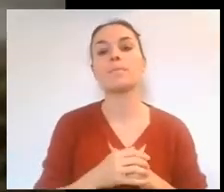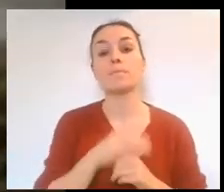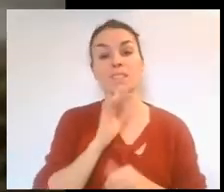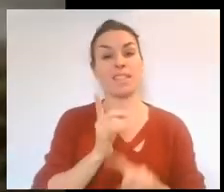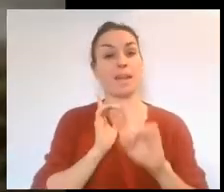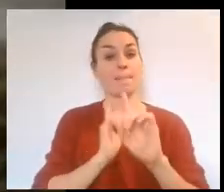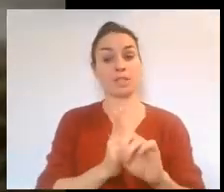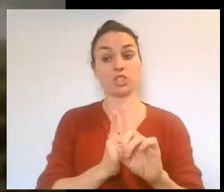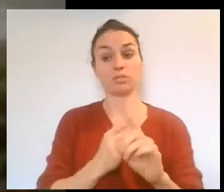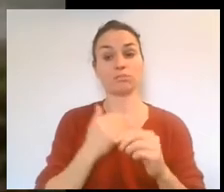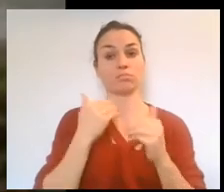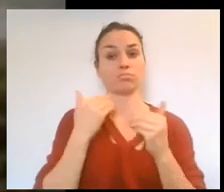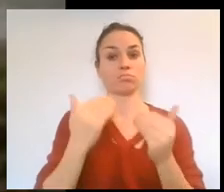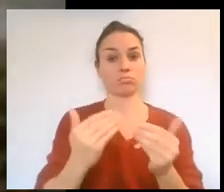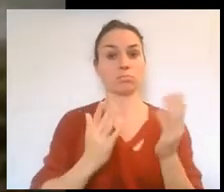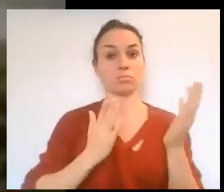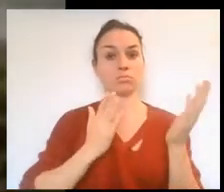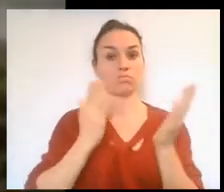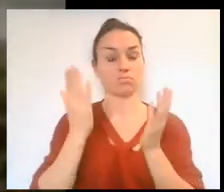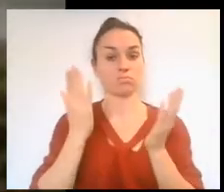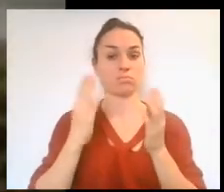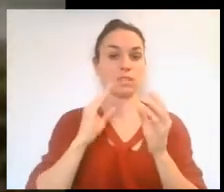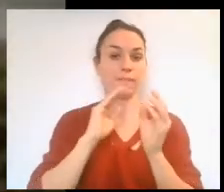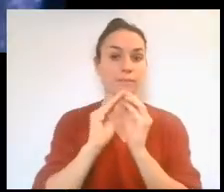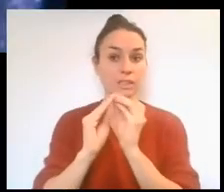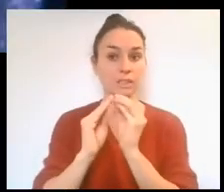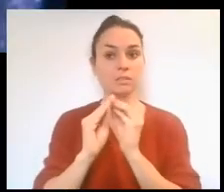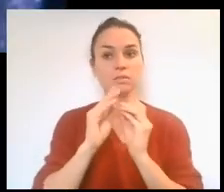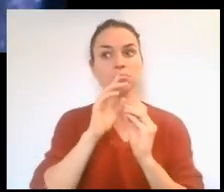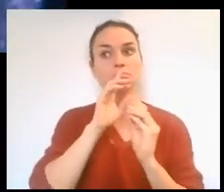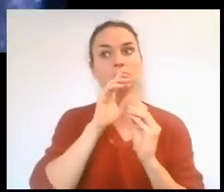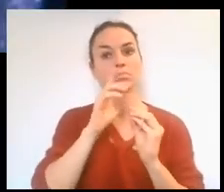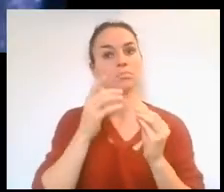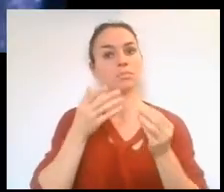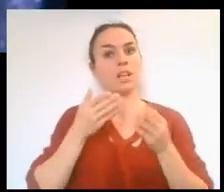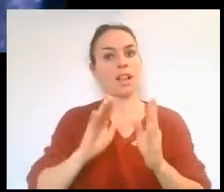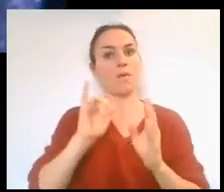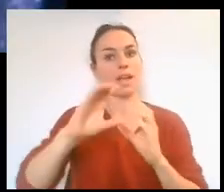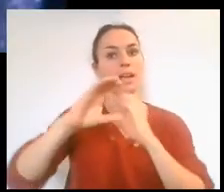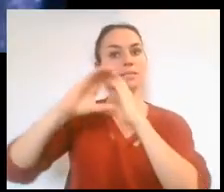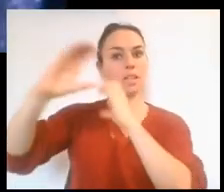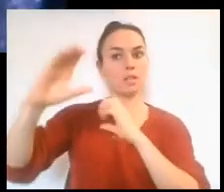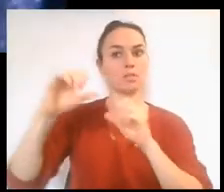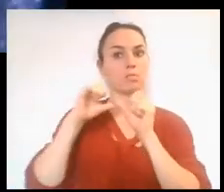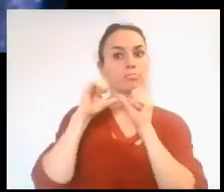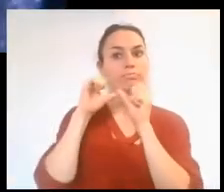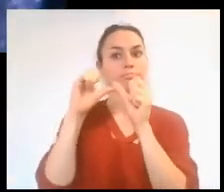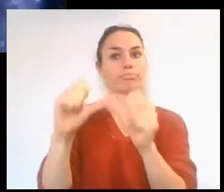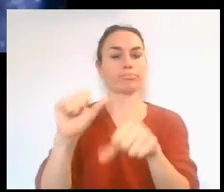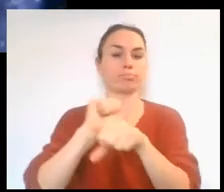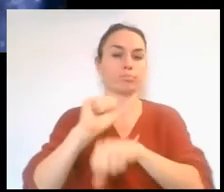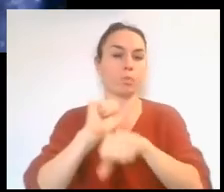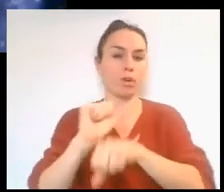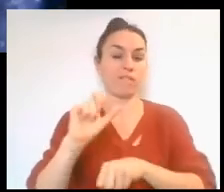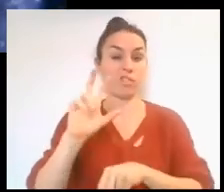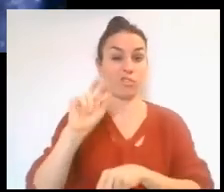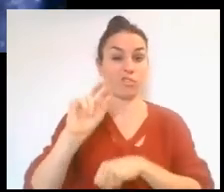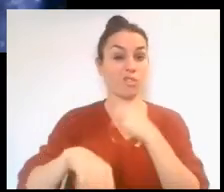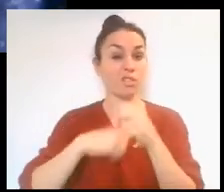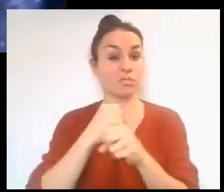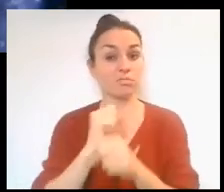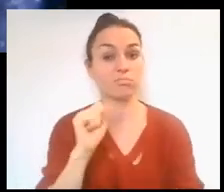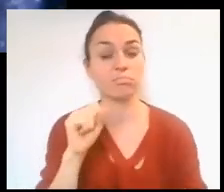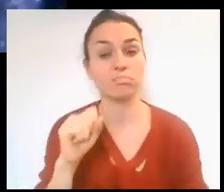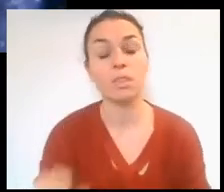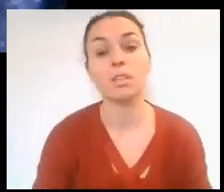leading to a very productive 30-year life of the telescope. And here's an example of